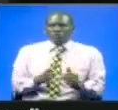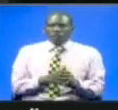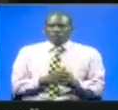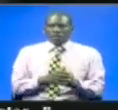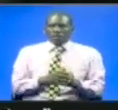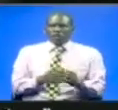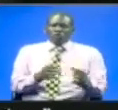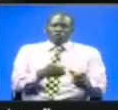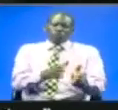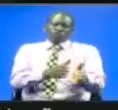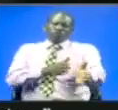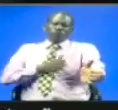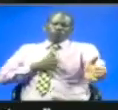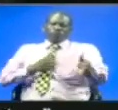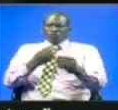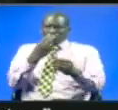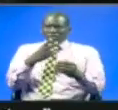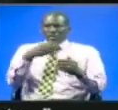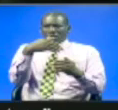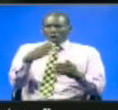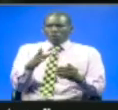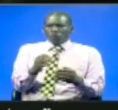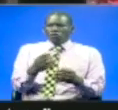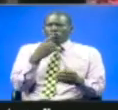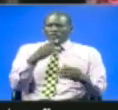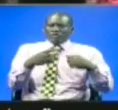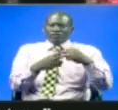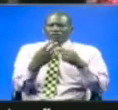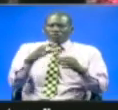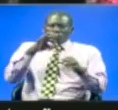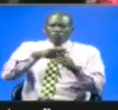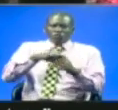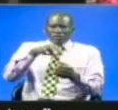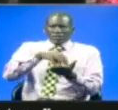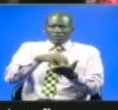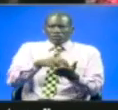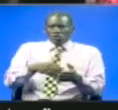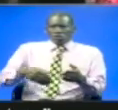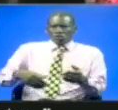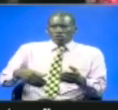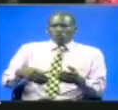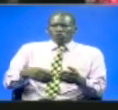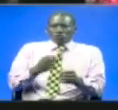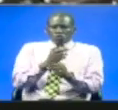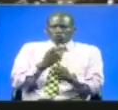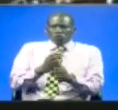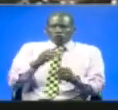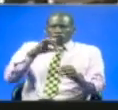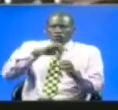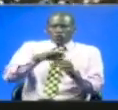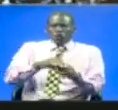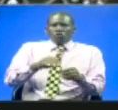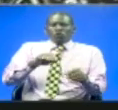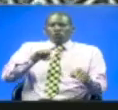Long queues could be seen forming outside some of the 175 polling stations used in the exercise. Busia Governor